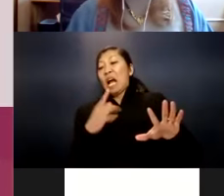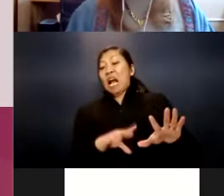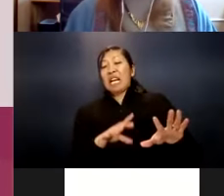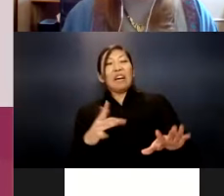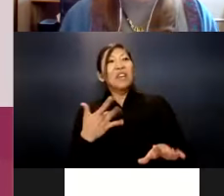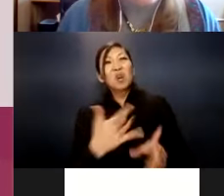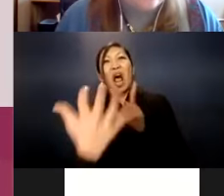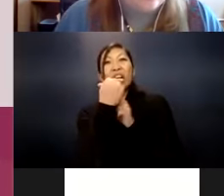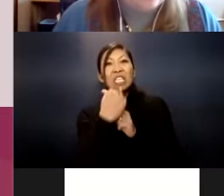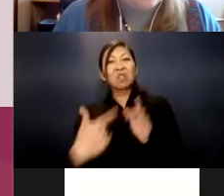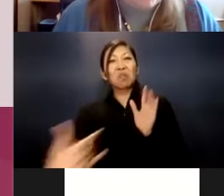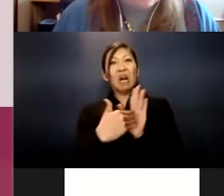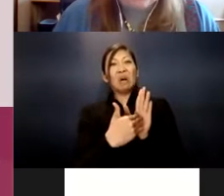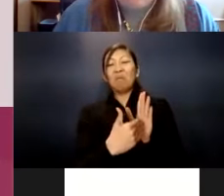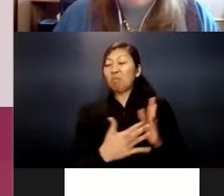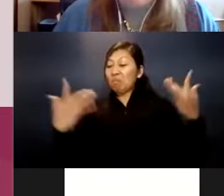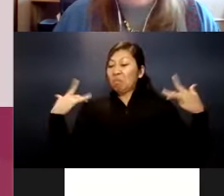feel accused.